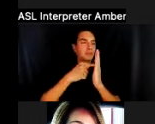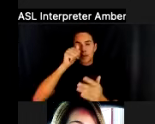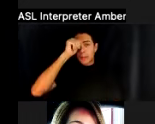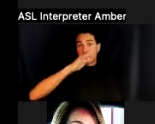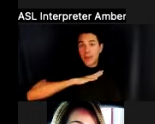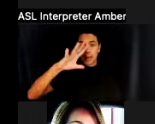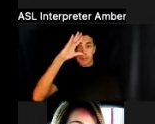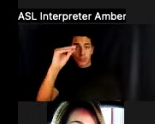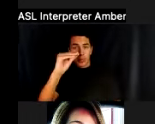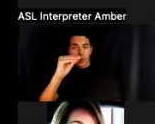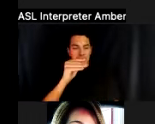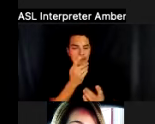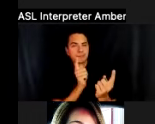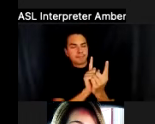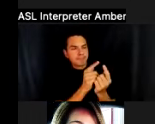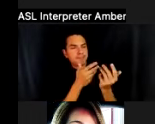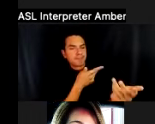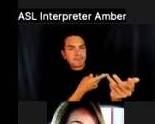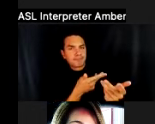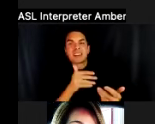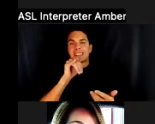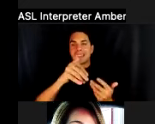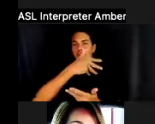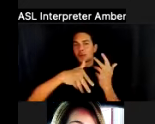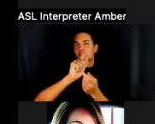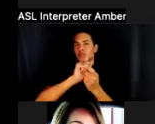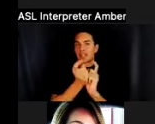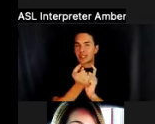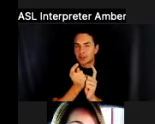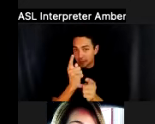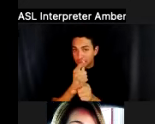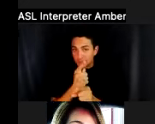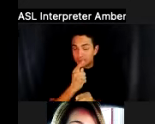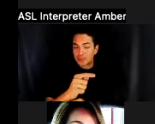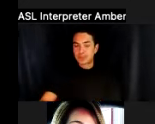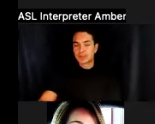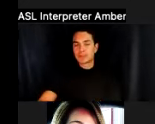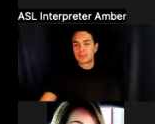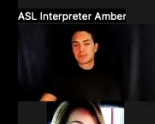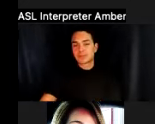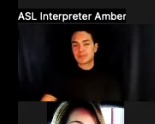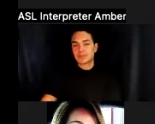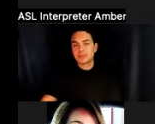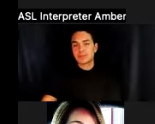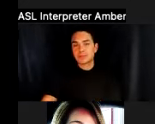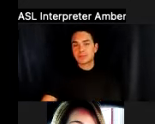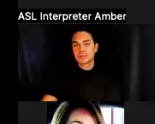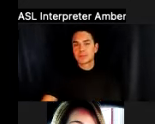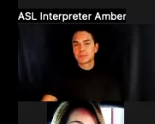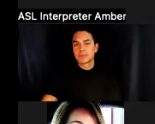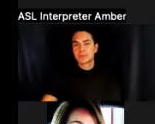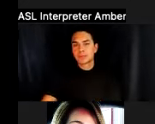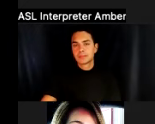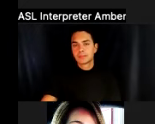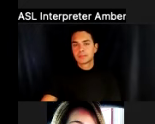that, how we do social change advocacy. And so the question is, how do we identify and engage